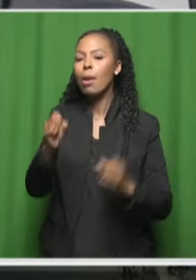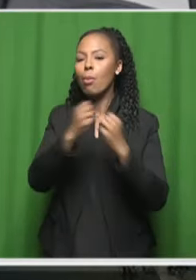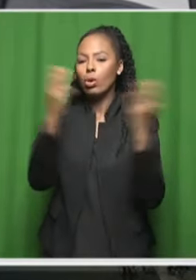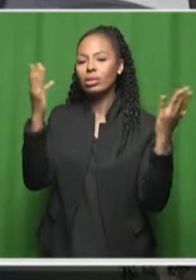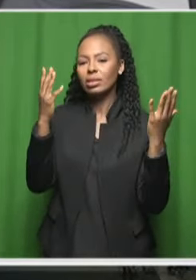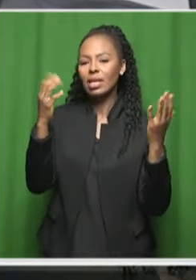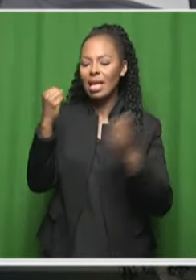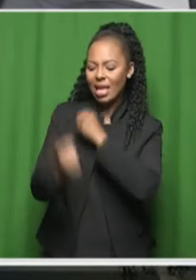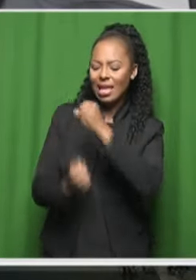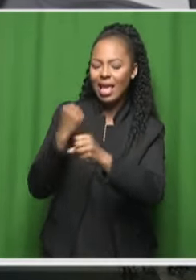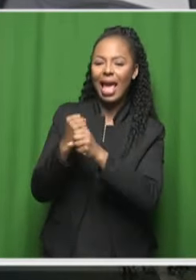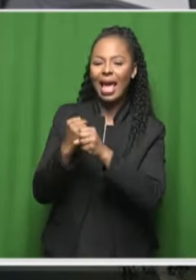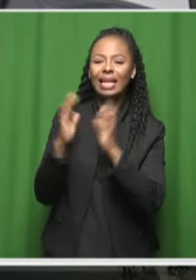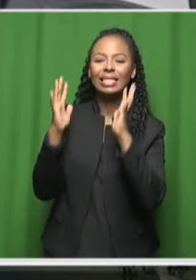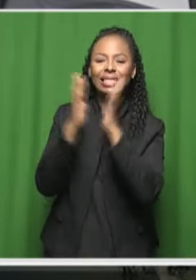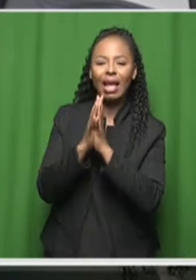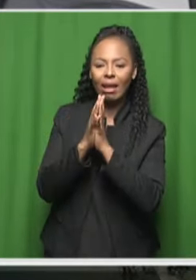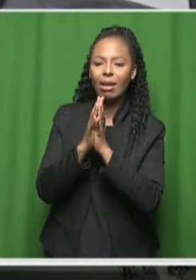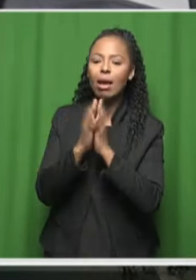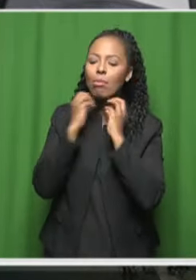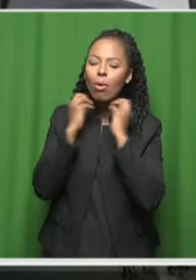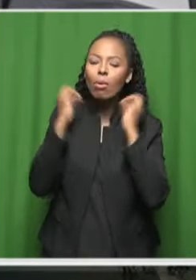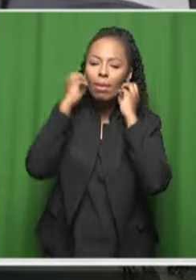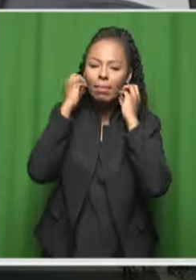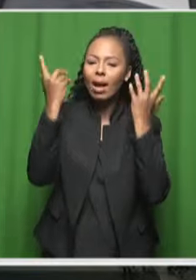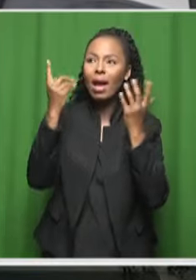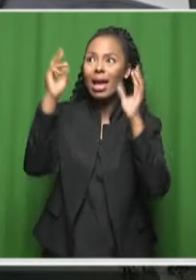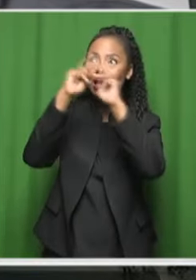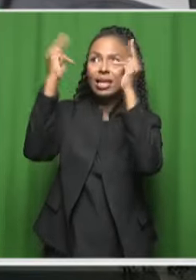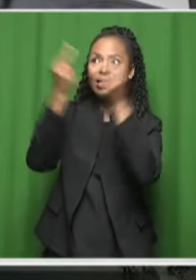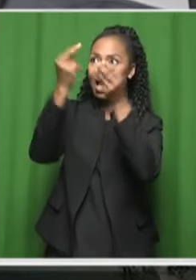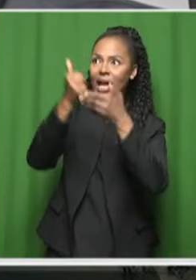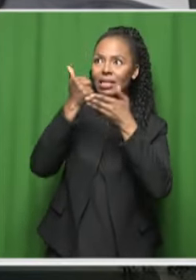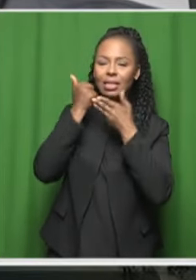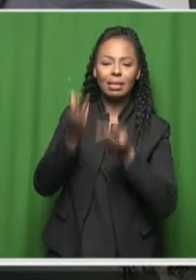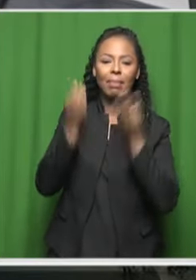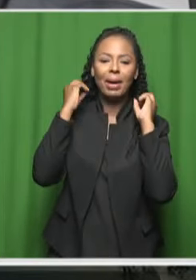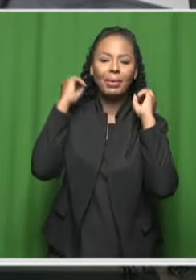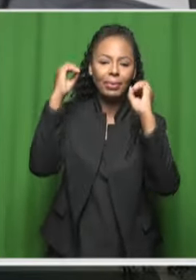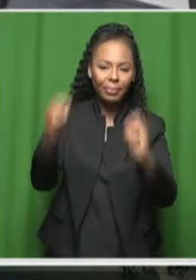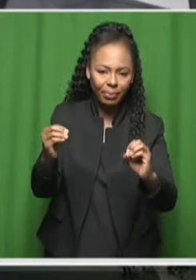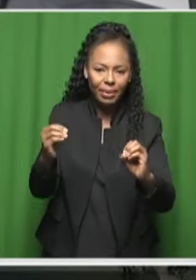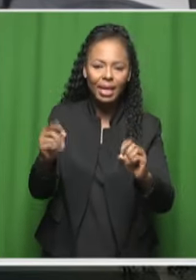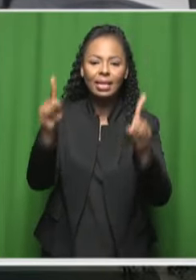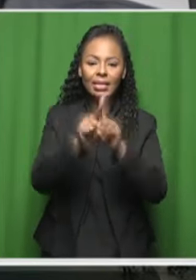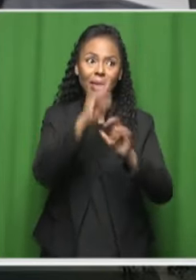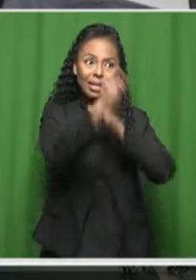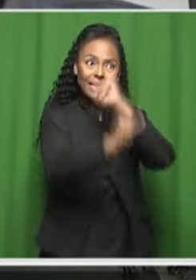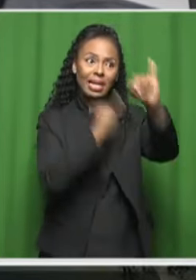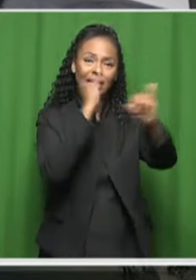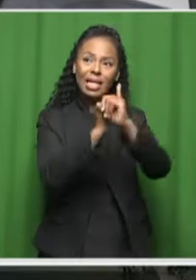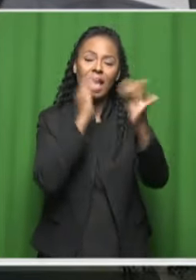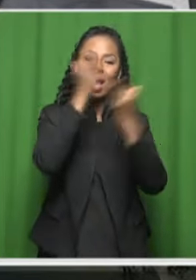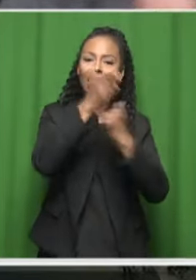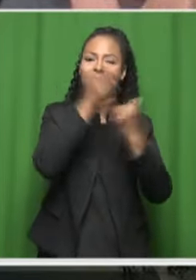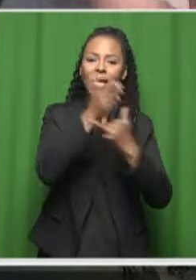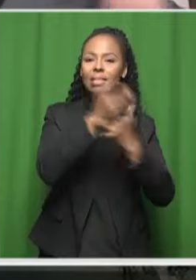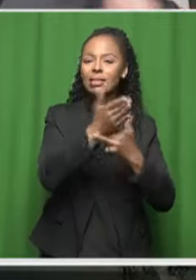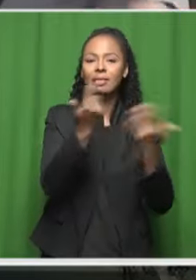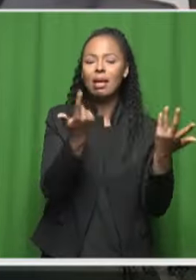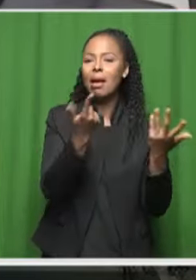10 years with no international assistance, and more importantly, with no international access to international markets. All